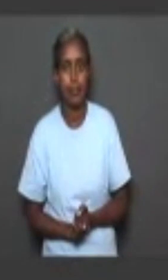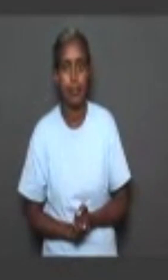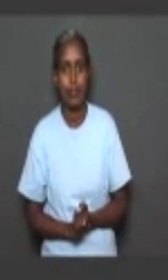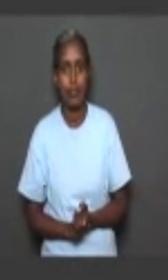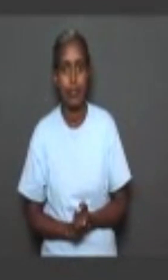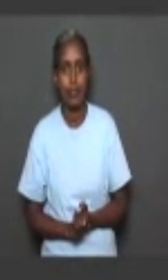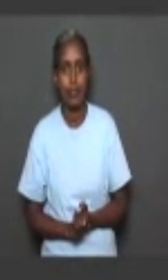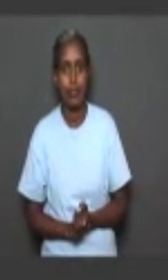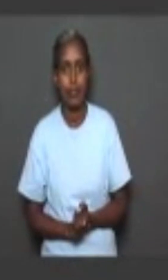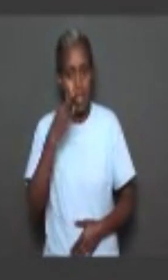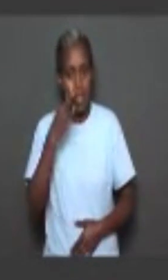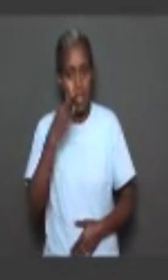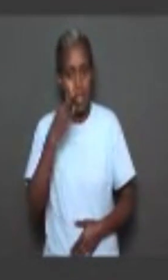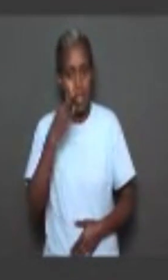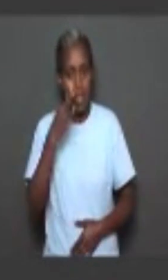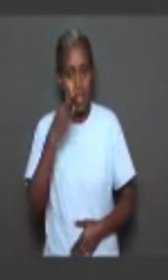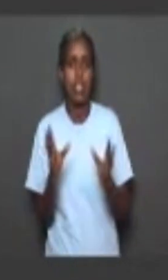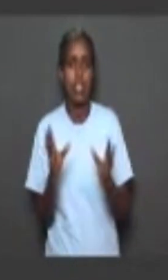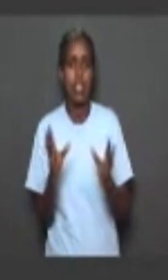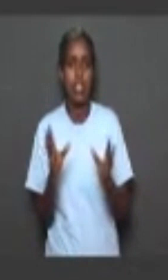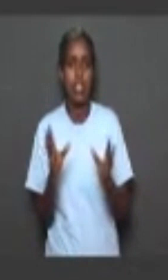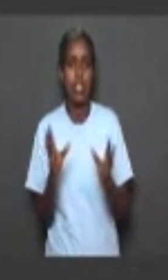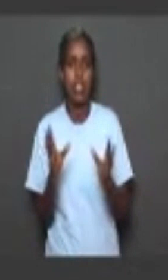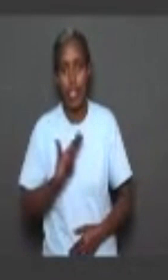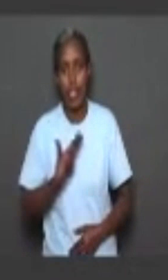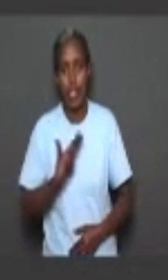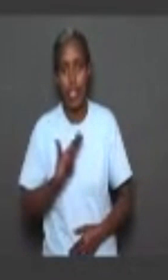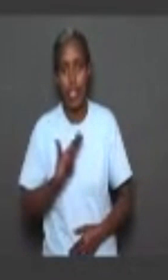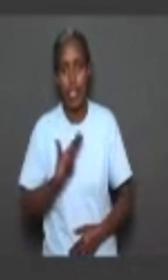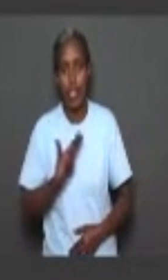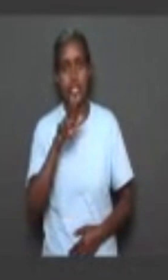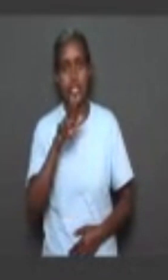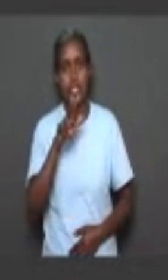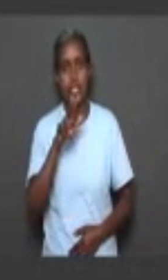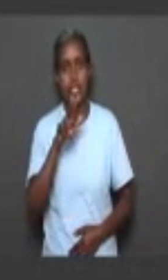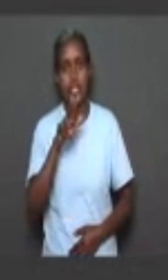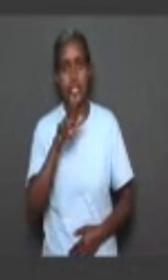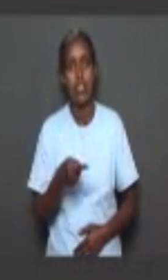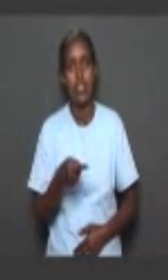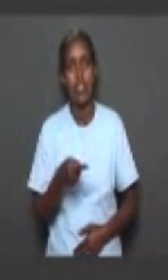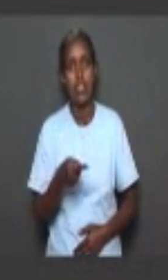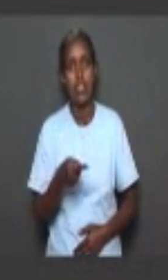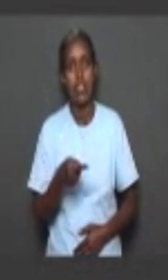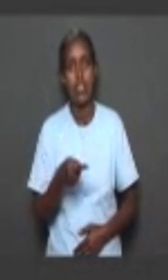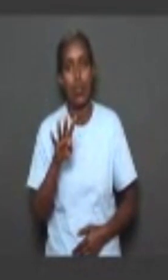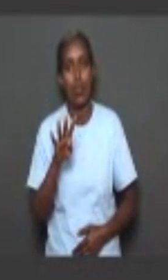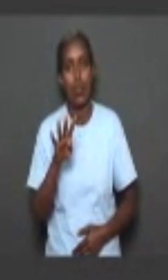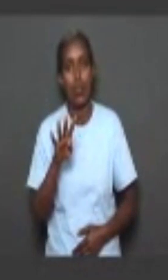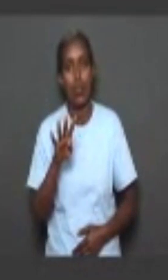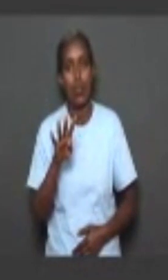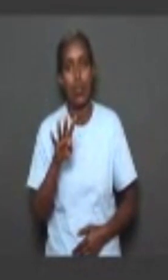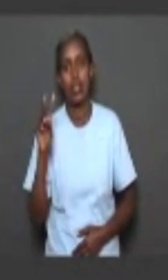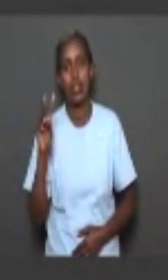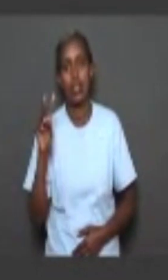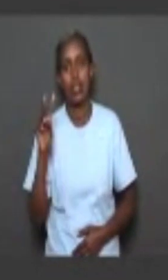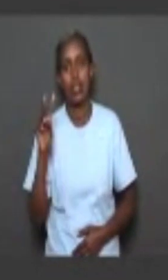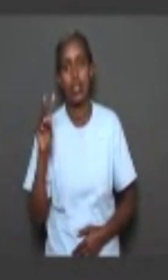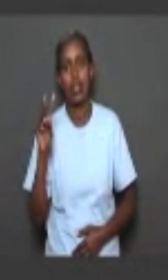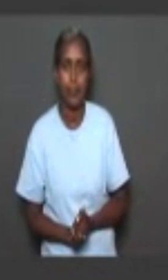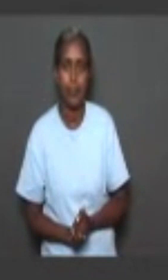F is the set of elements 3, 4, and 2.